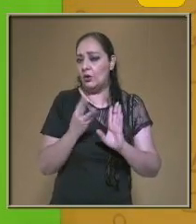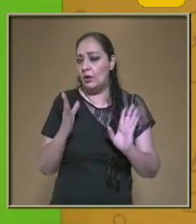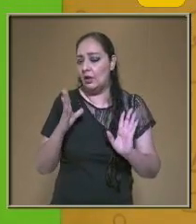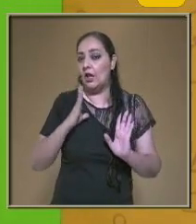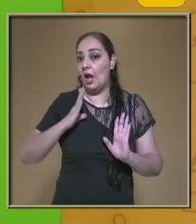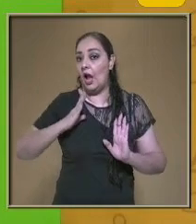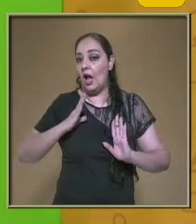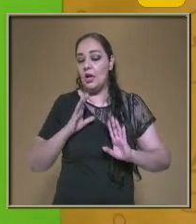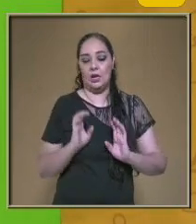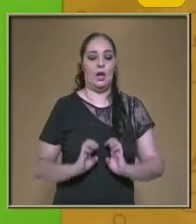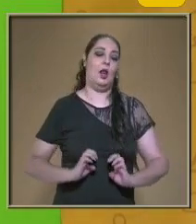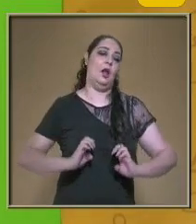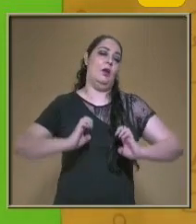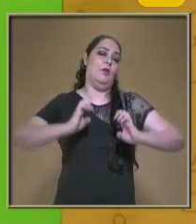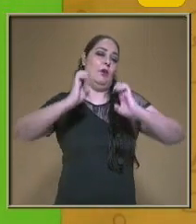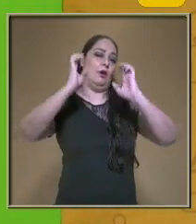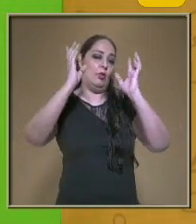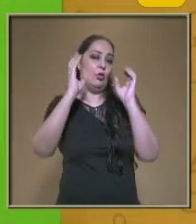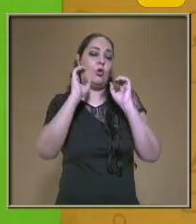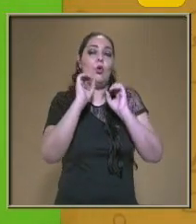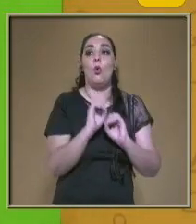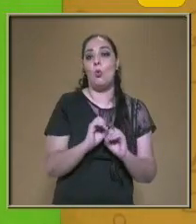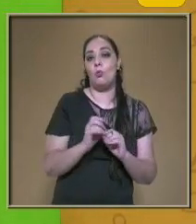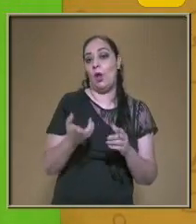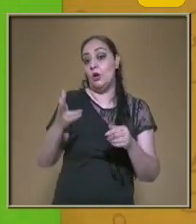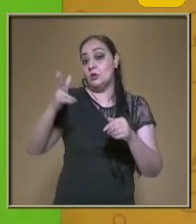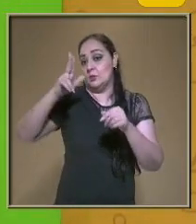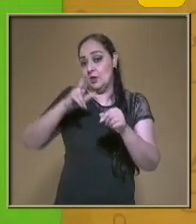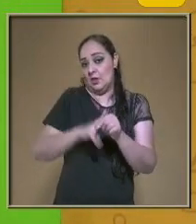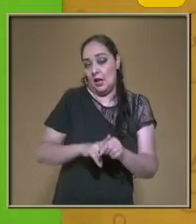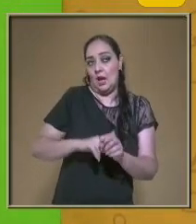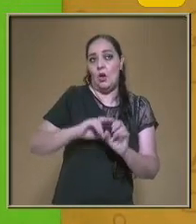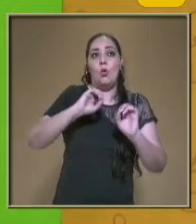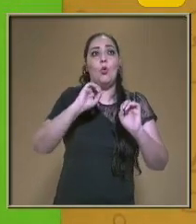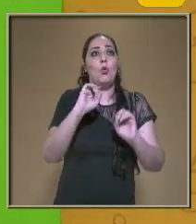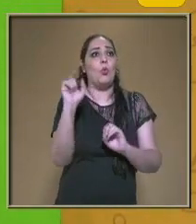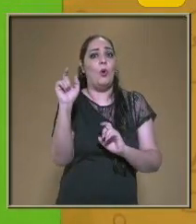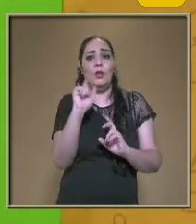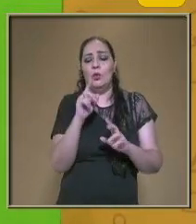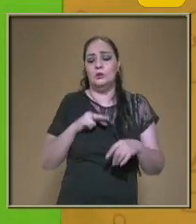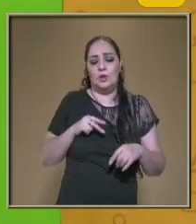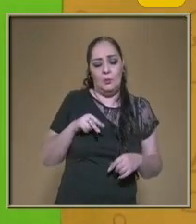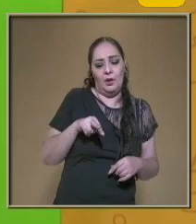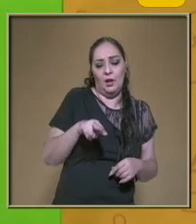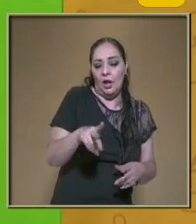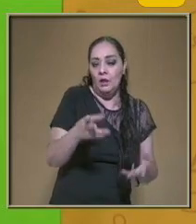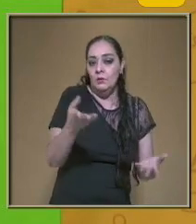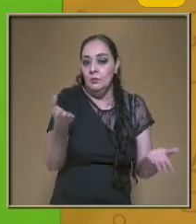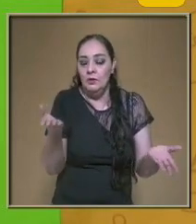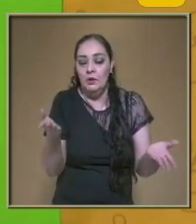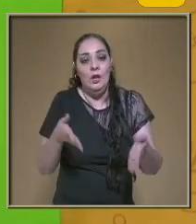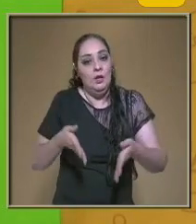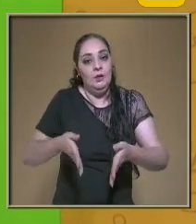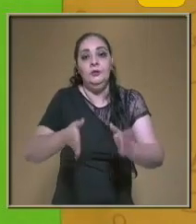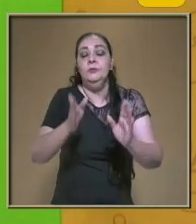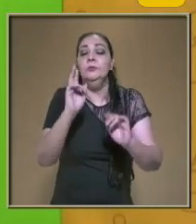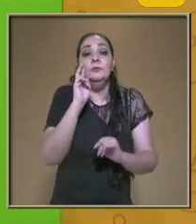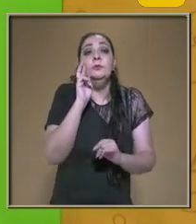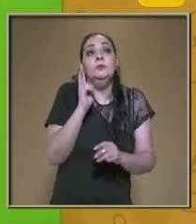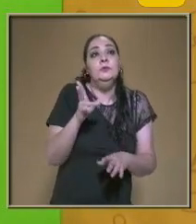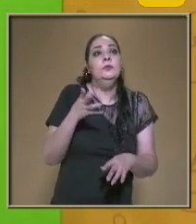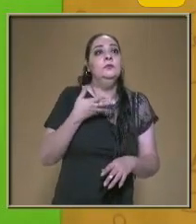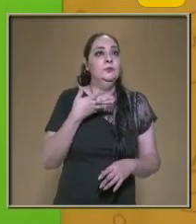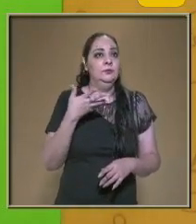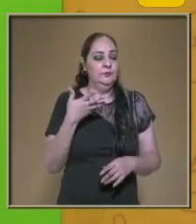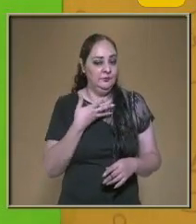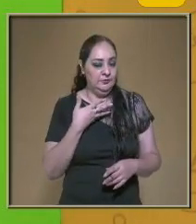the elevator, at the moment that you are in the hospital, at the time that you are walking in the street, okay? Here we have